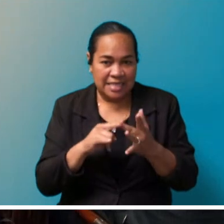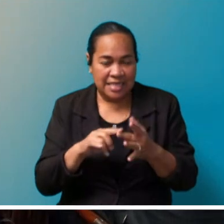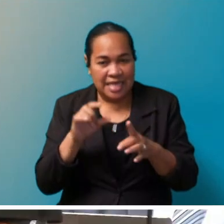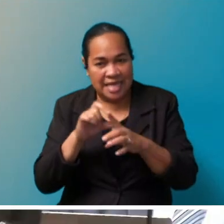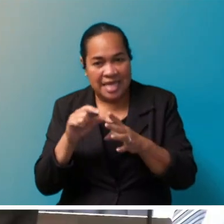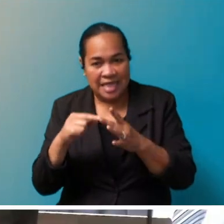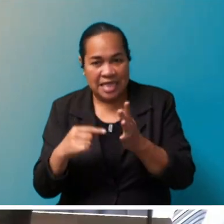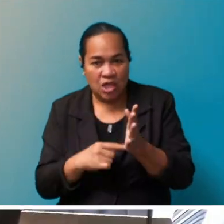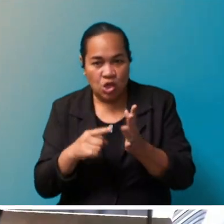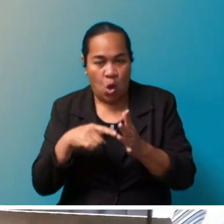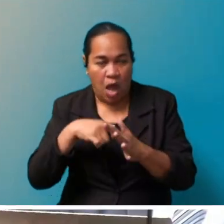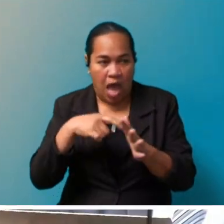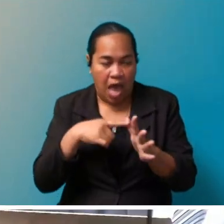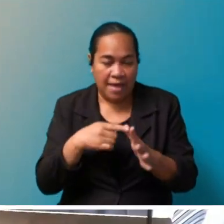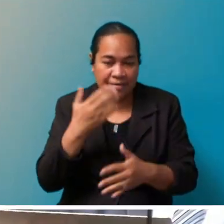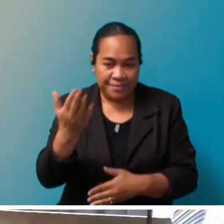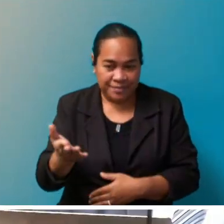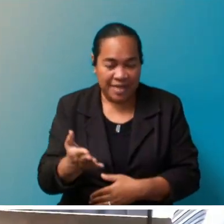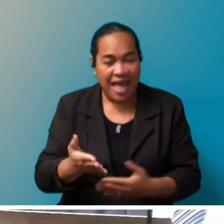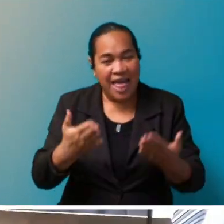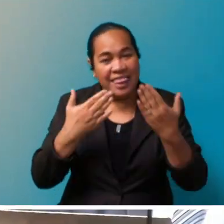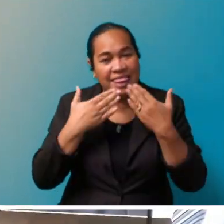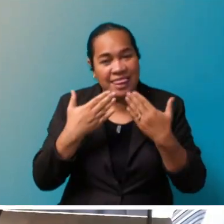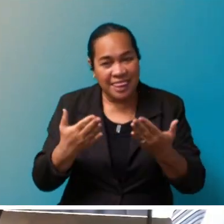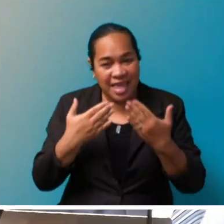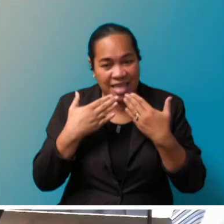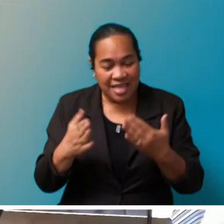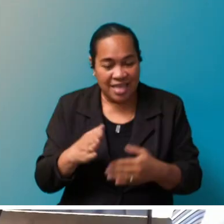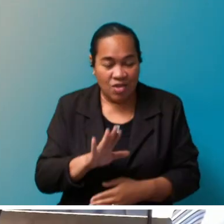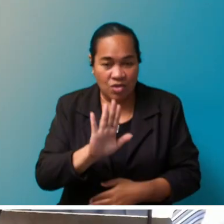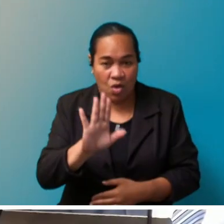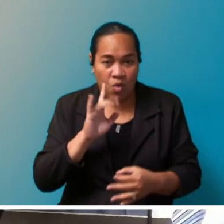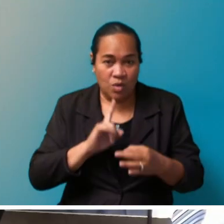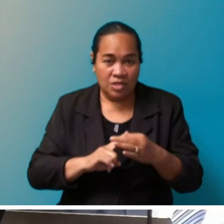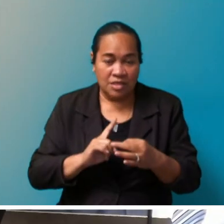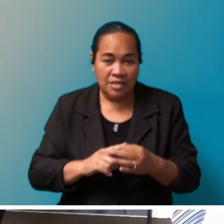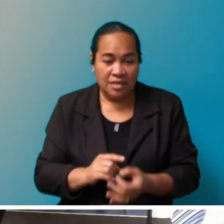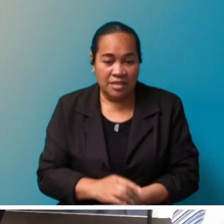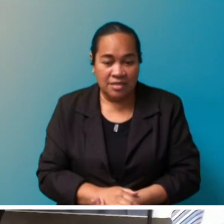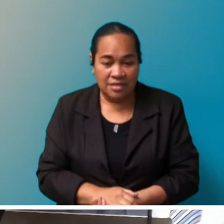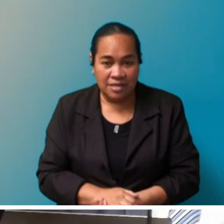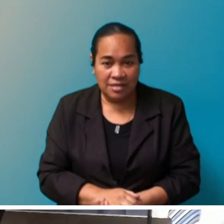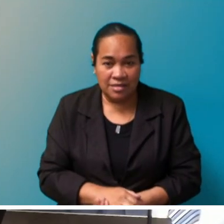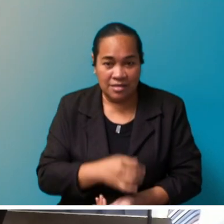Speaker, sir, I thank the Honourable Nath for the question.